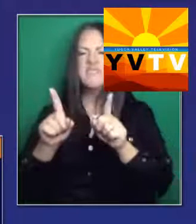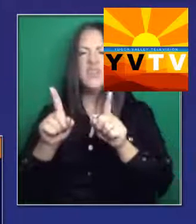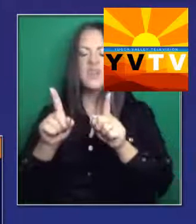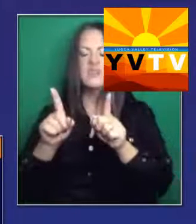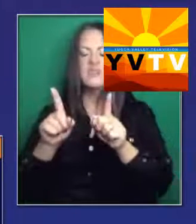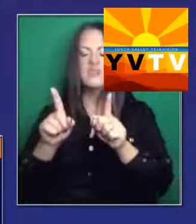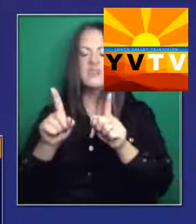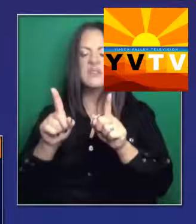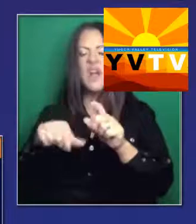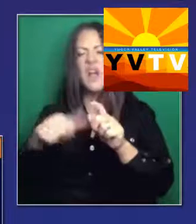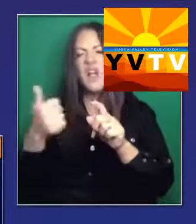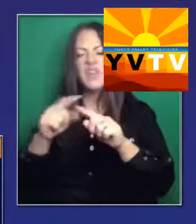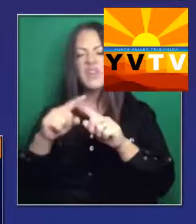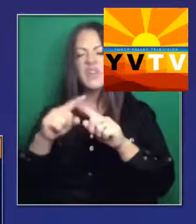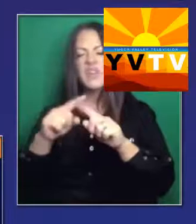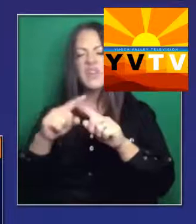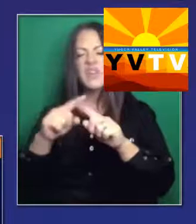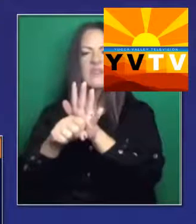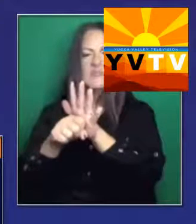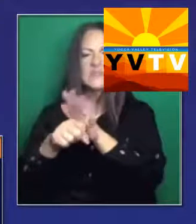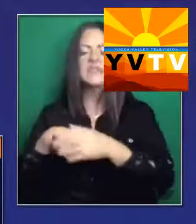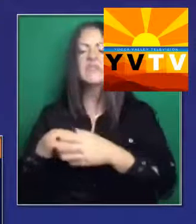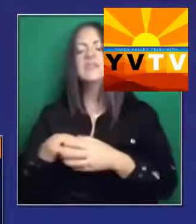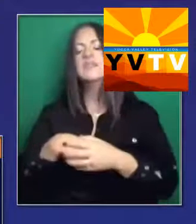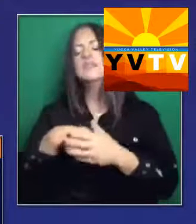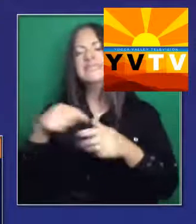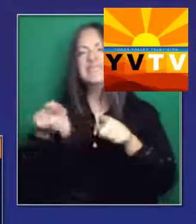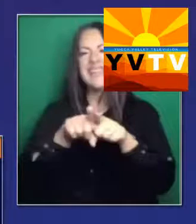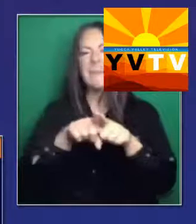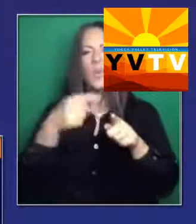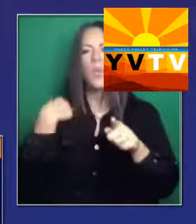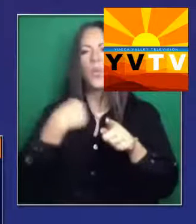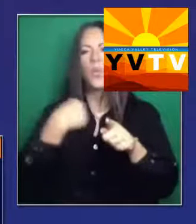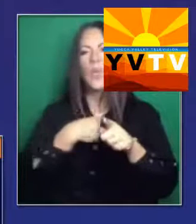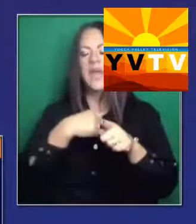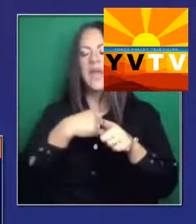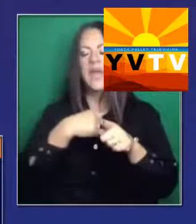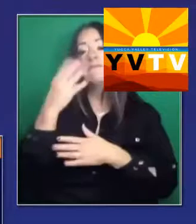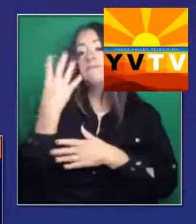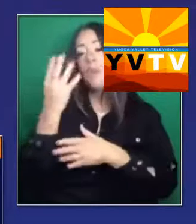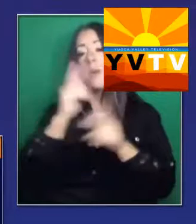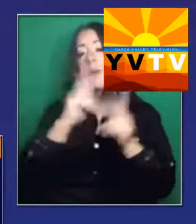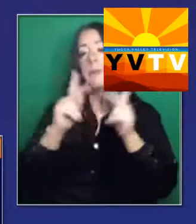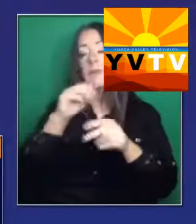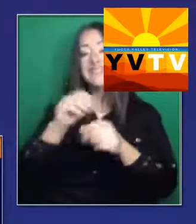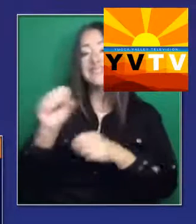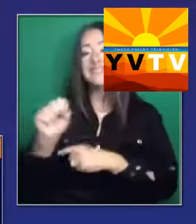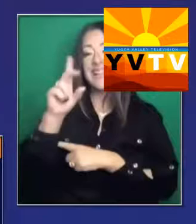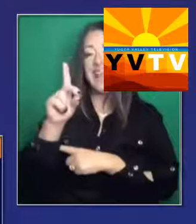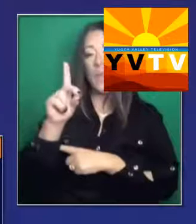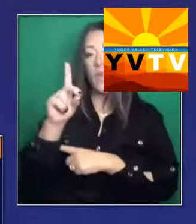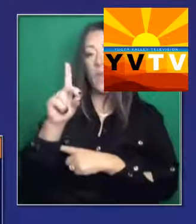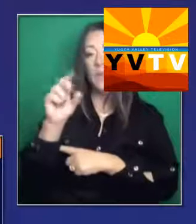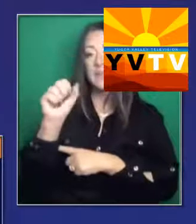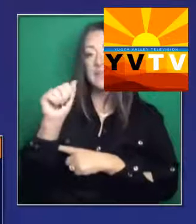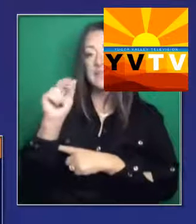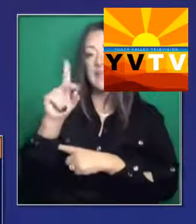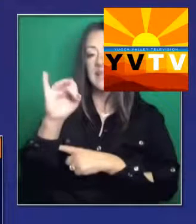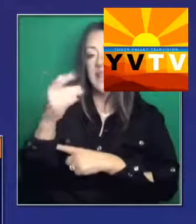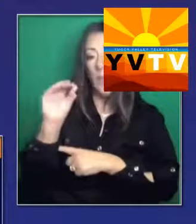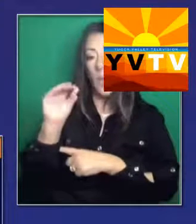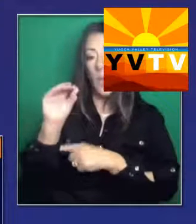Southern California, they've been doing the same. By definition, 4 individuals in San Diego were identified with this